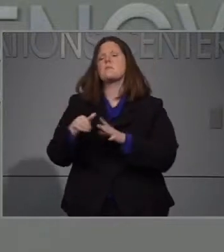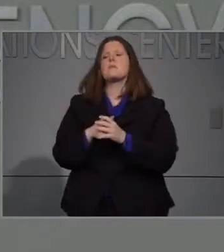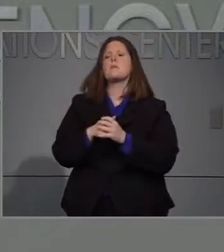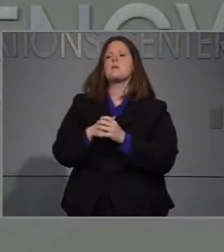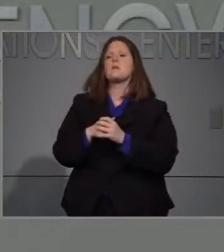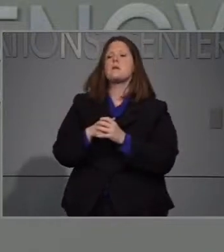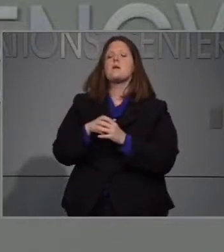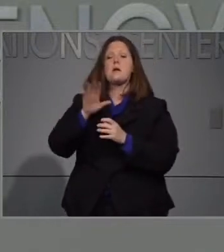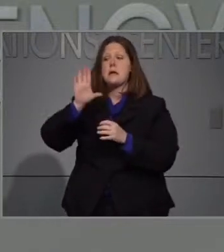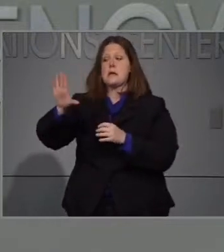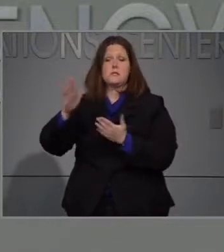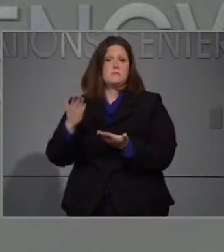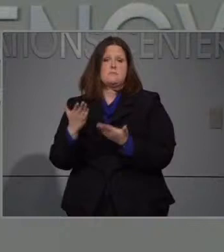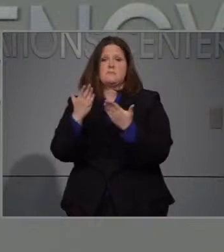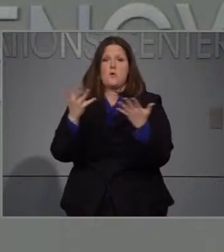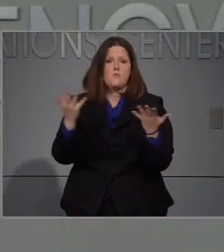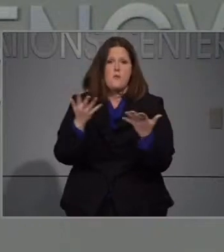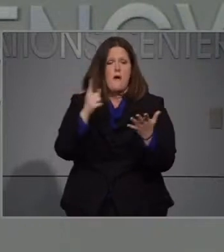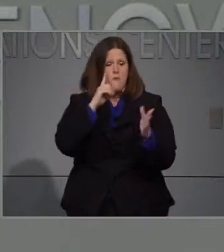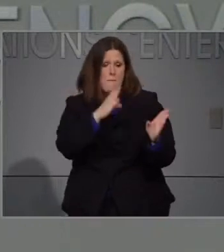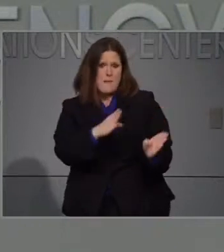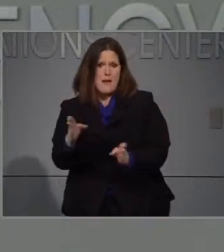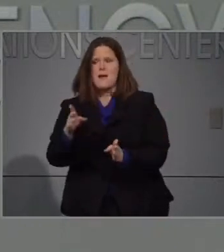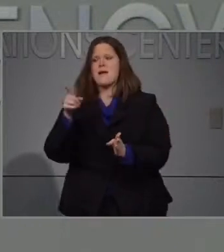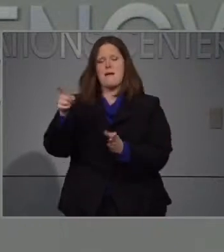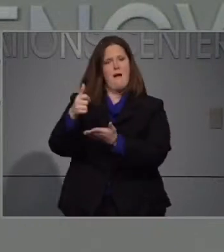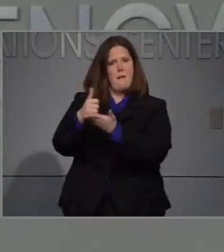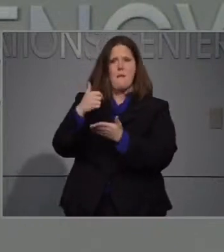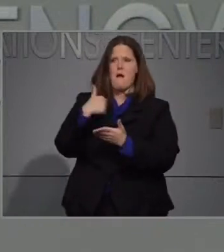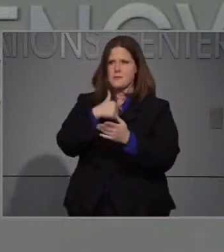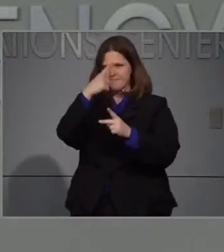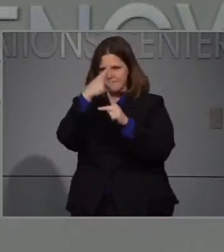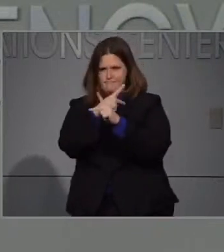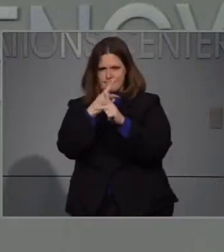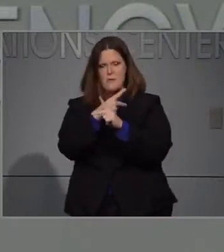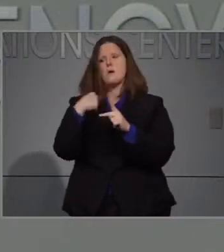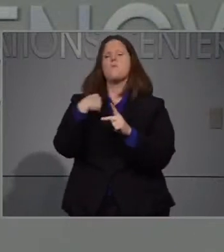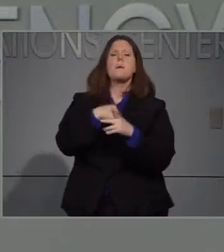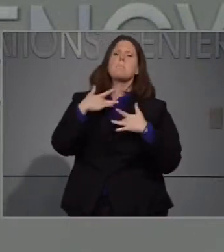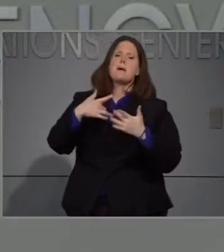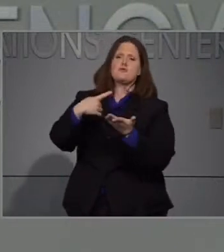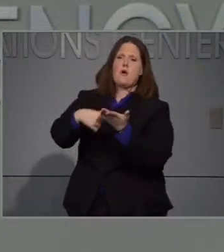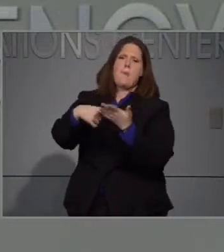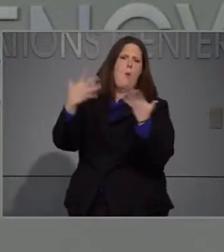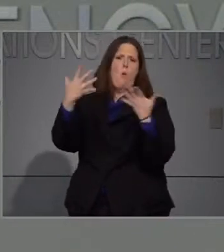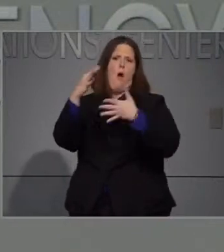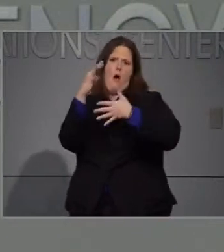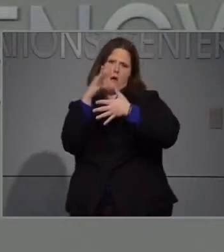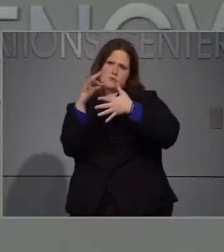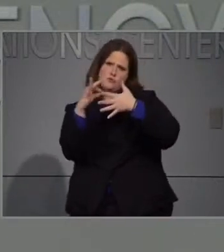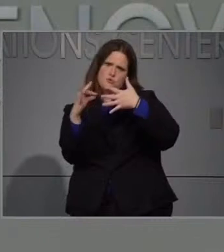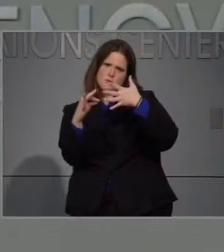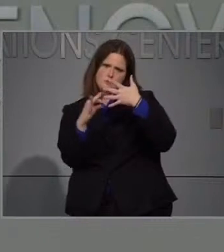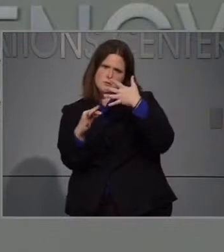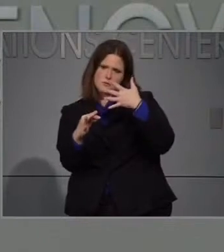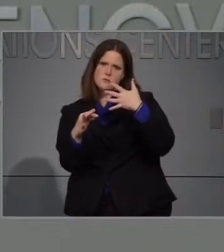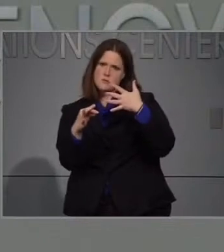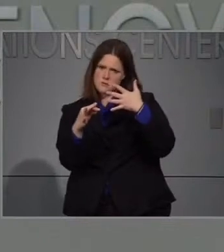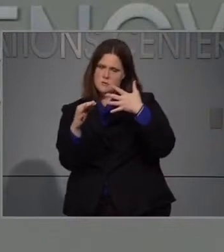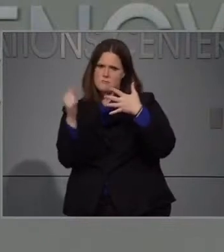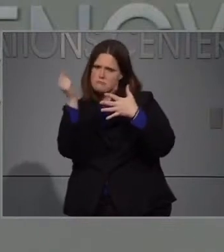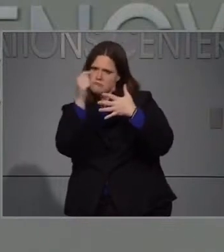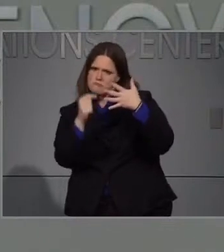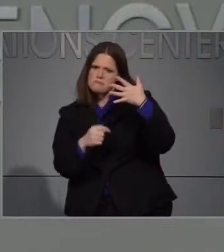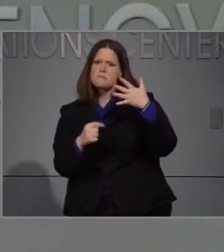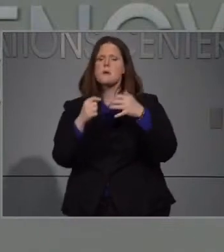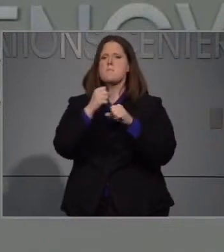be doing right now in terms of planning? And I think most of our conversations are talk about options and to make sure that they have options